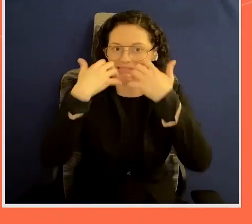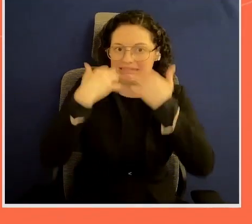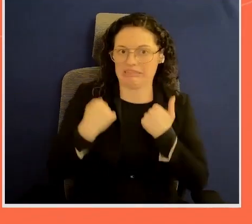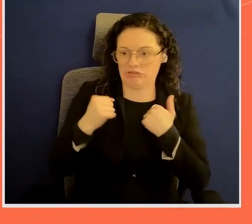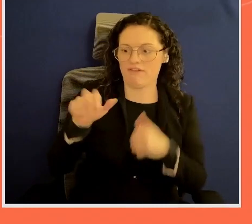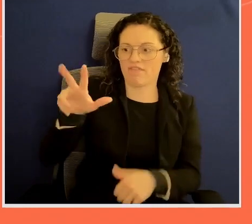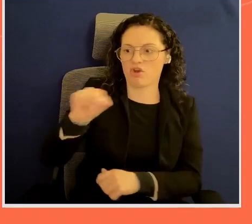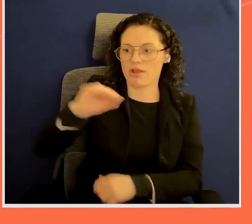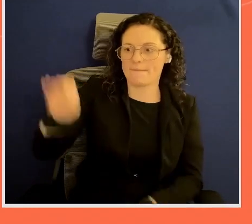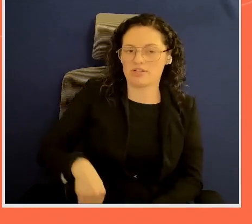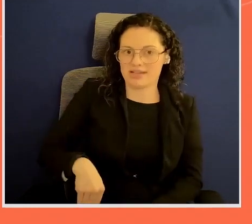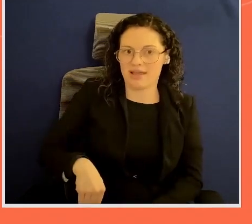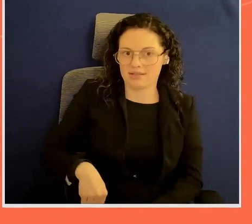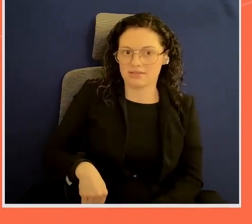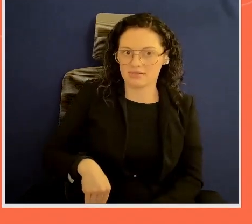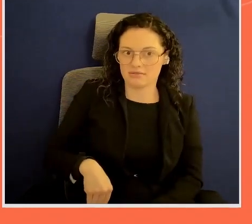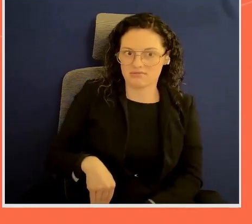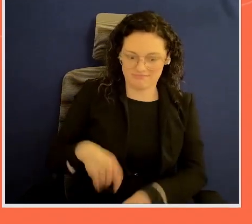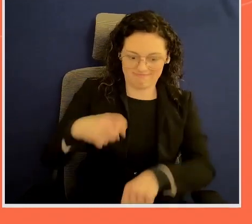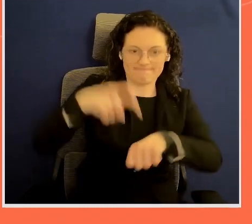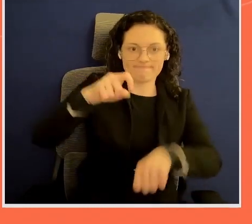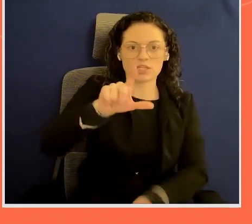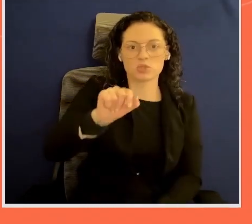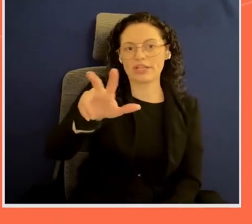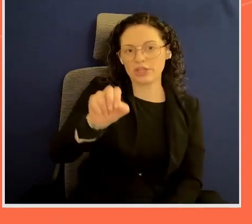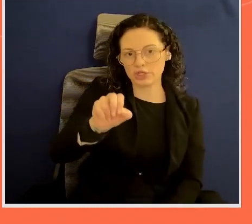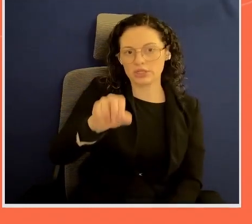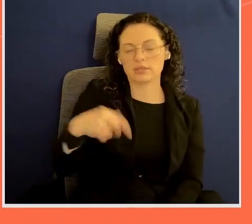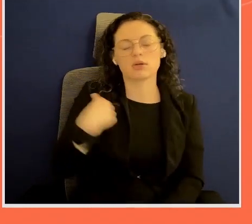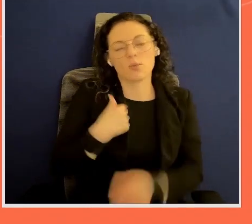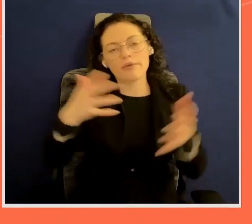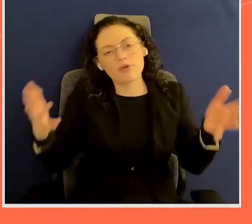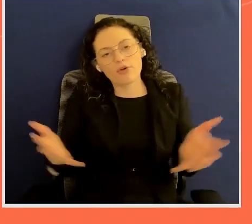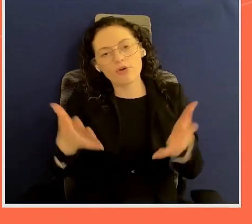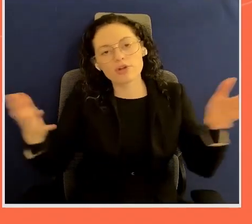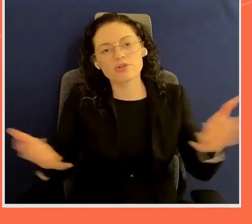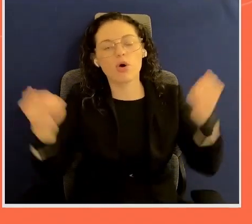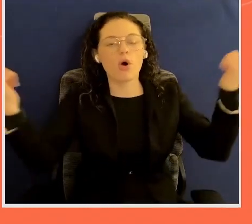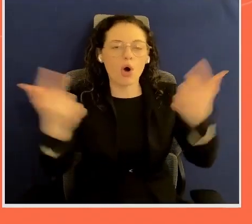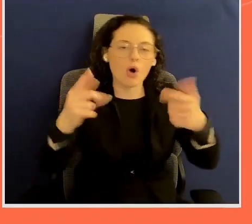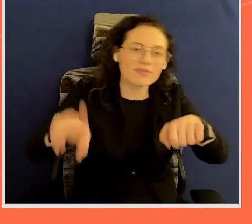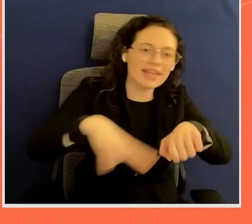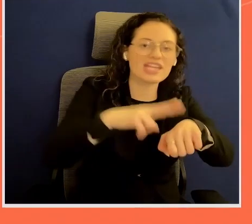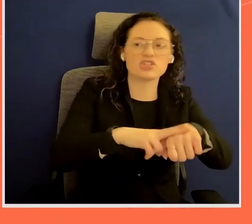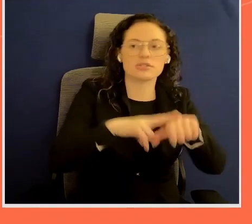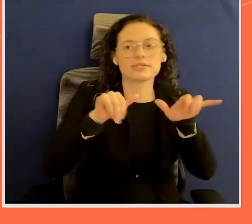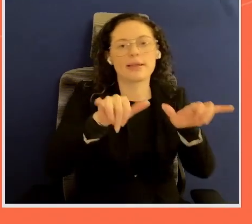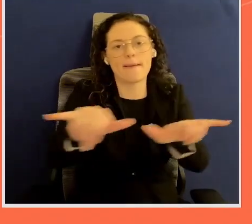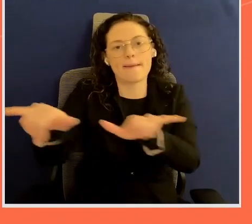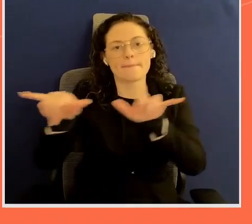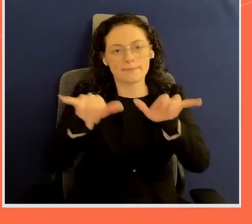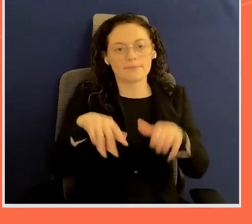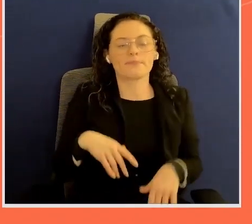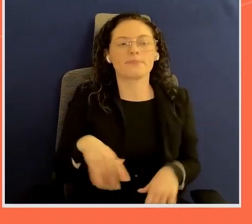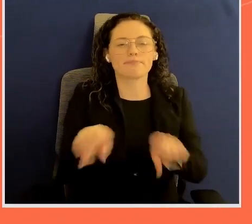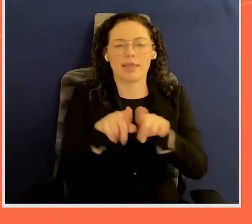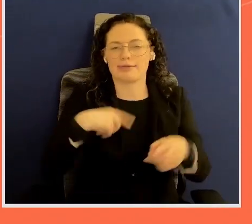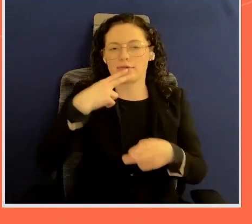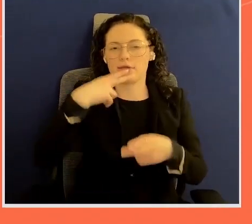temperature regulator. It is what governs the weather on a daily basis. So